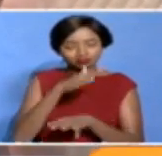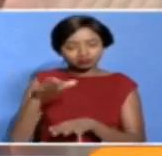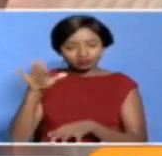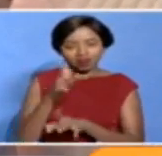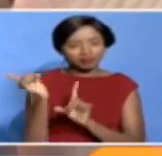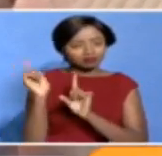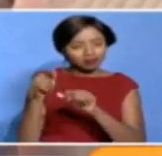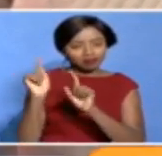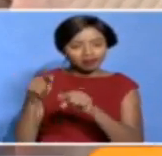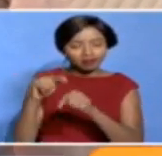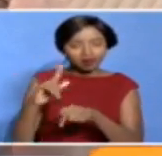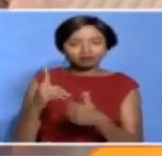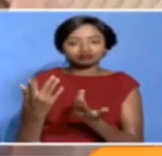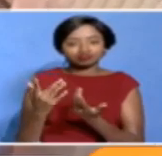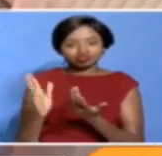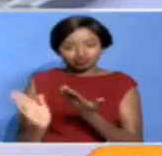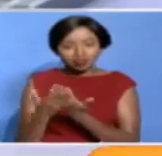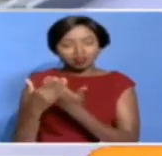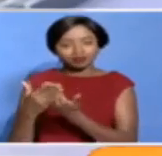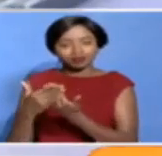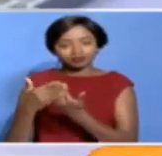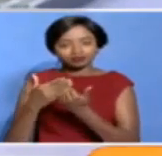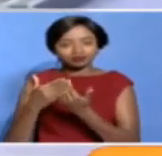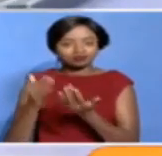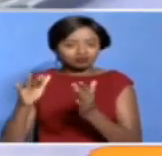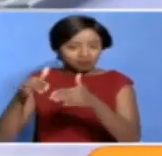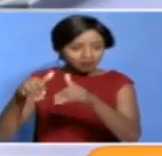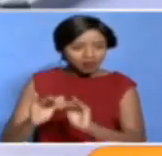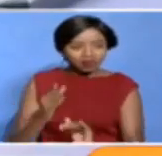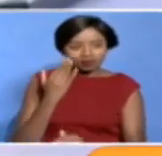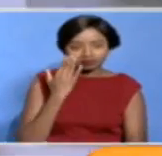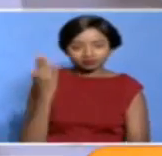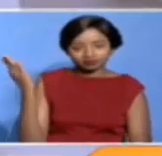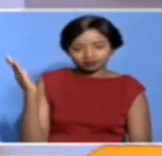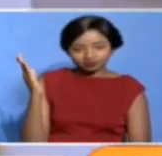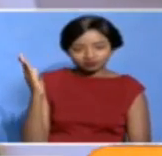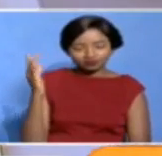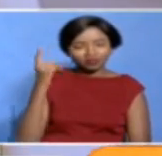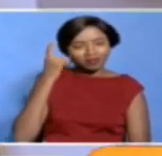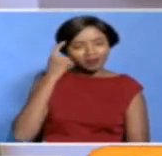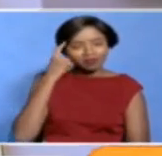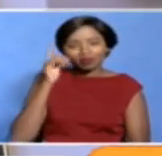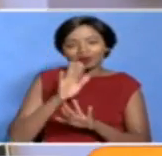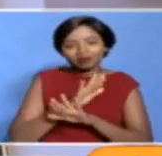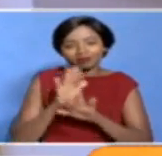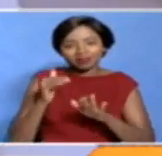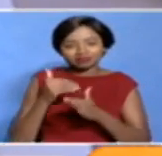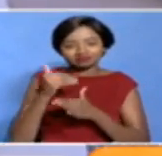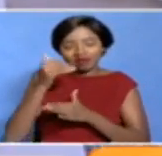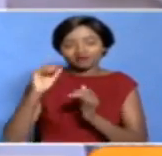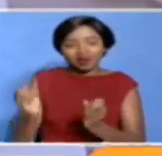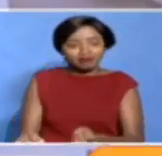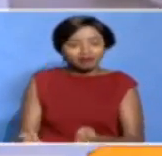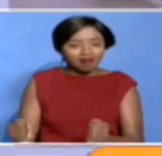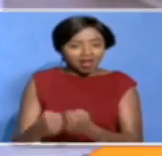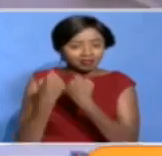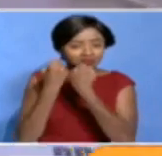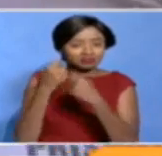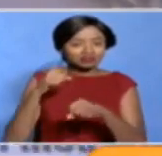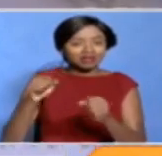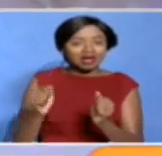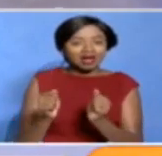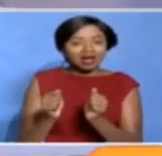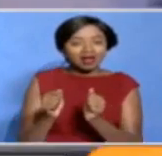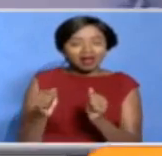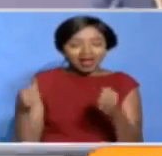friends in celebrating the lives of the lost ones. The pictures here is what is left of their memories before the horrific accident which occurred 5 days